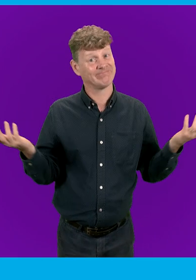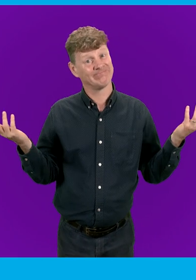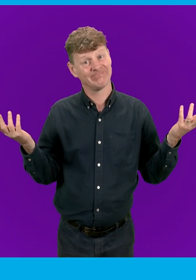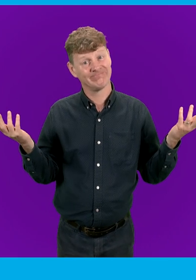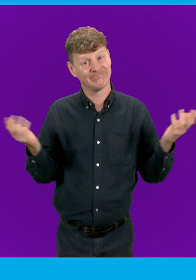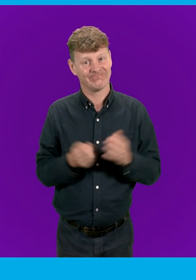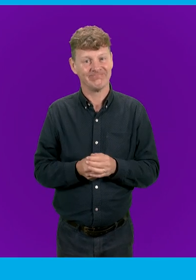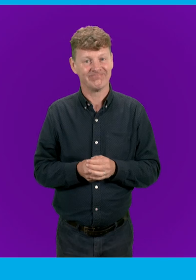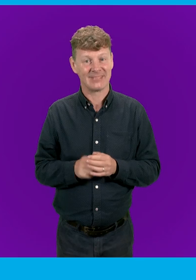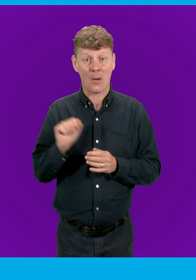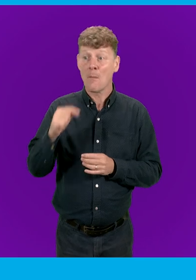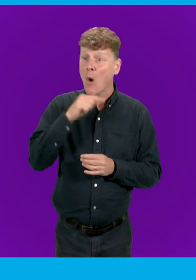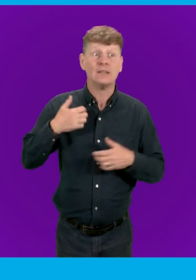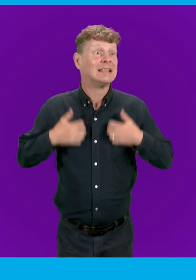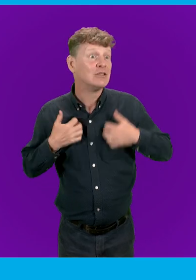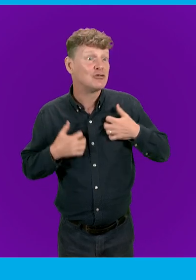of depends on...